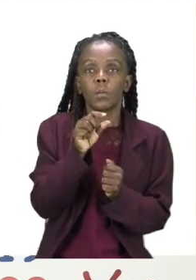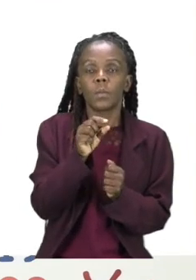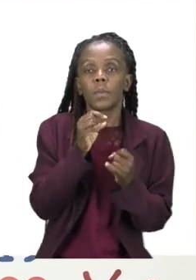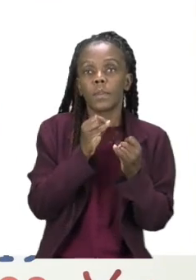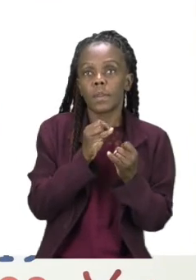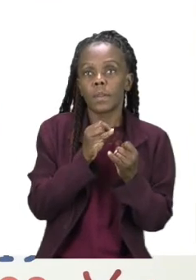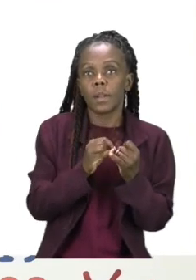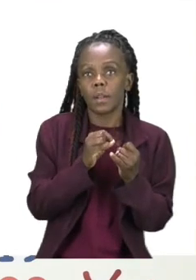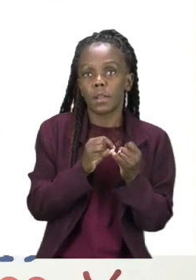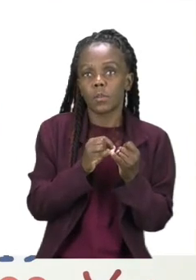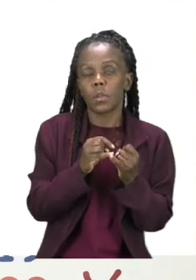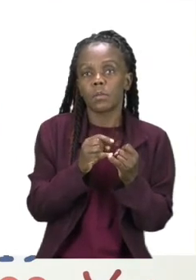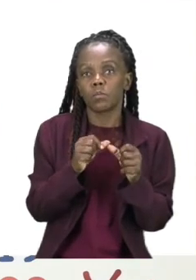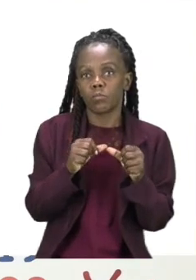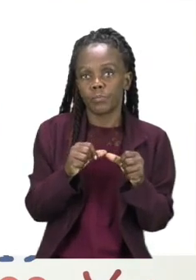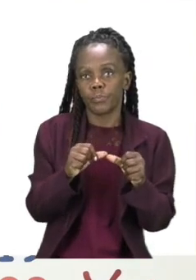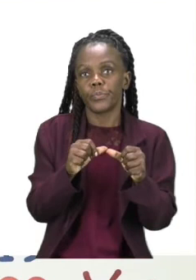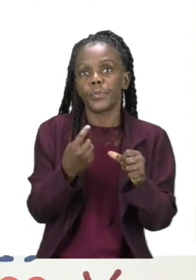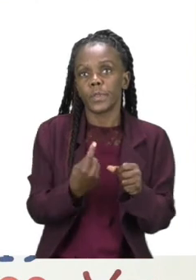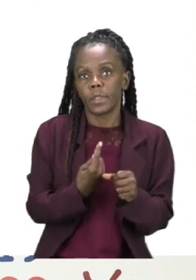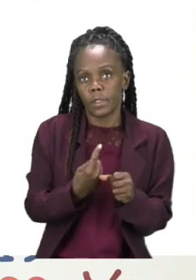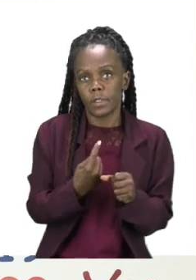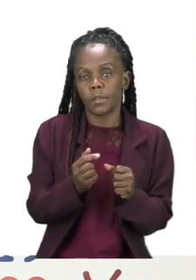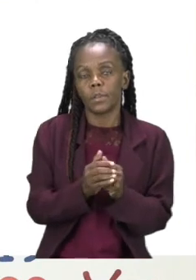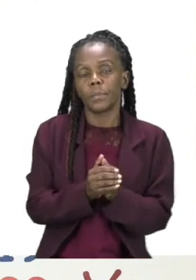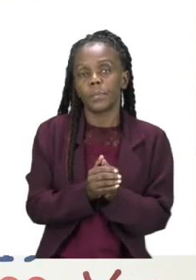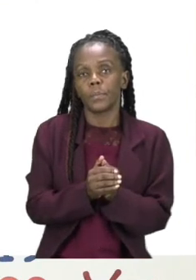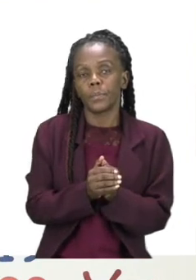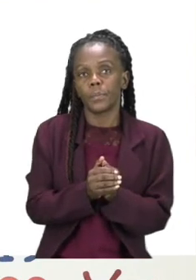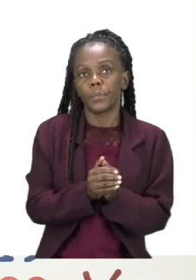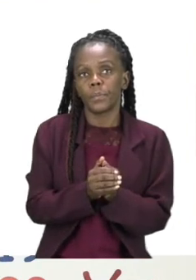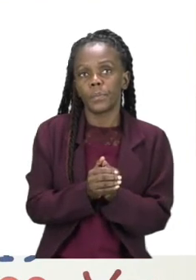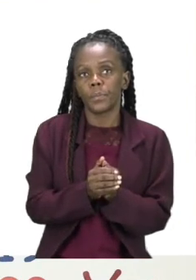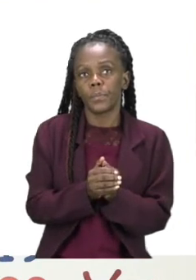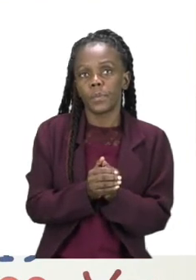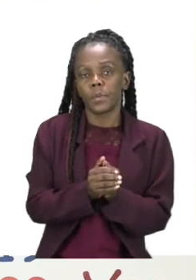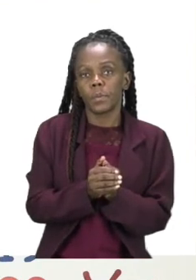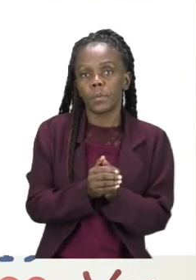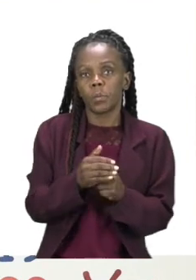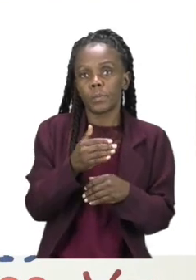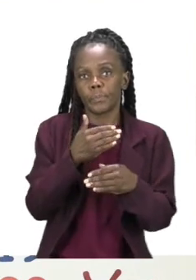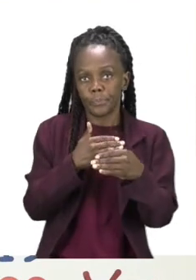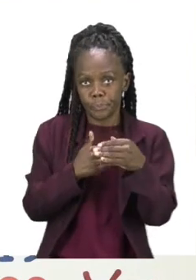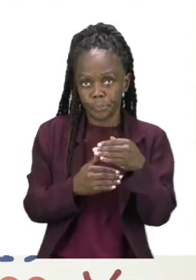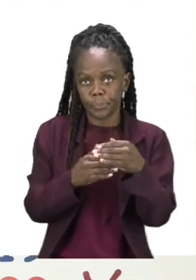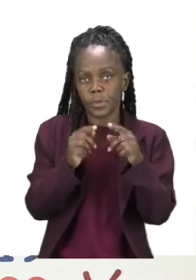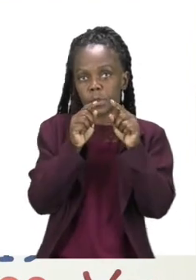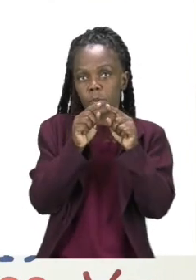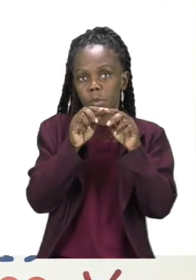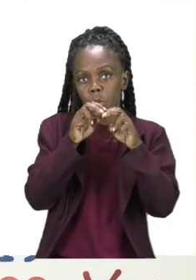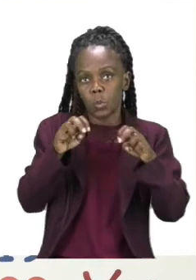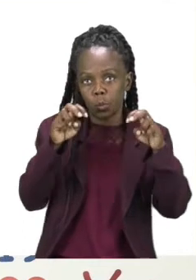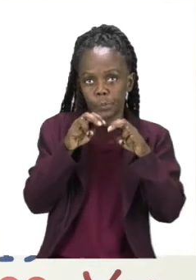by yourself. Now we are going to do the word search where we are looking for